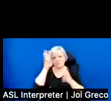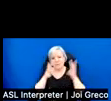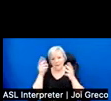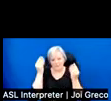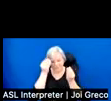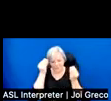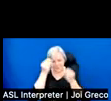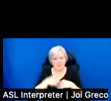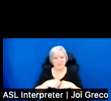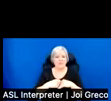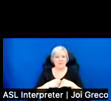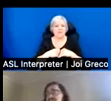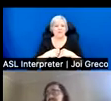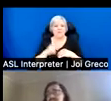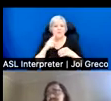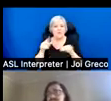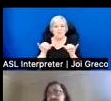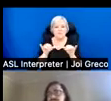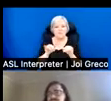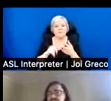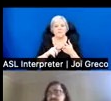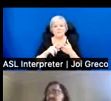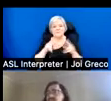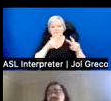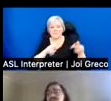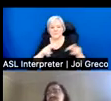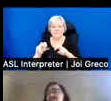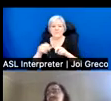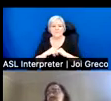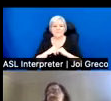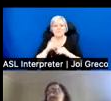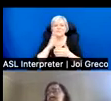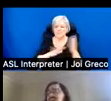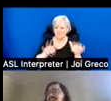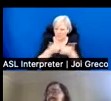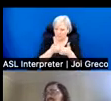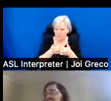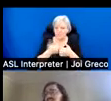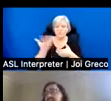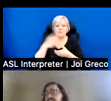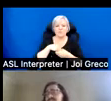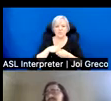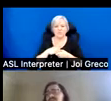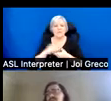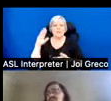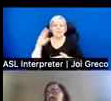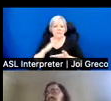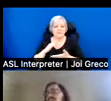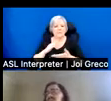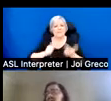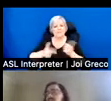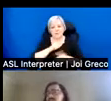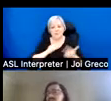especially for client interviews and assessments. Some of the challenges included less team interaction. So there was